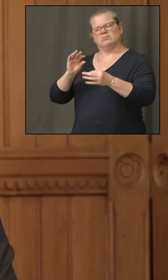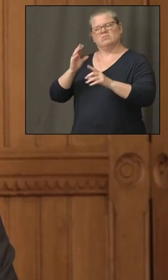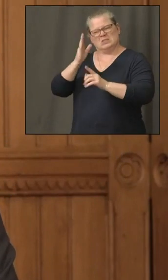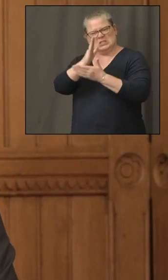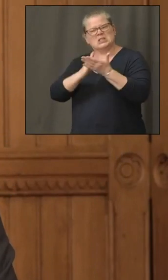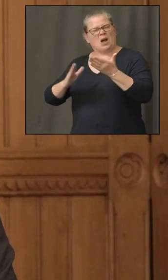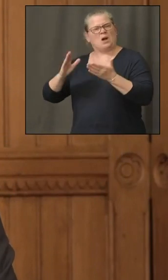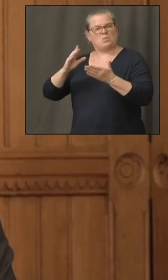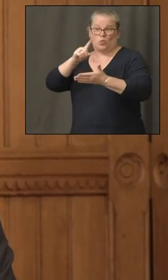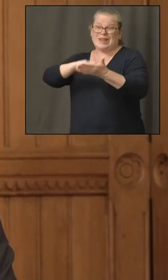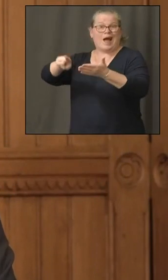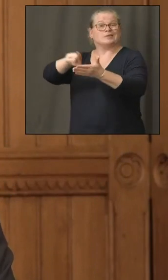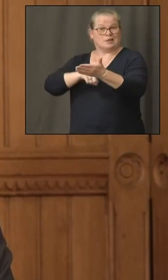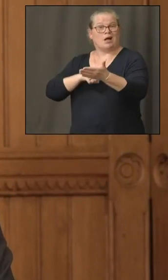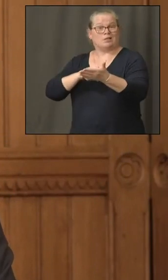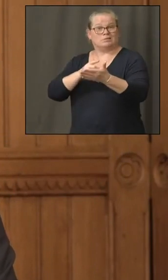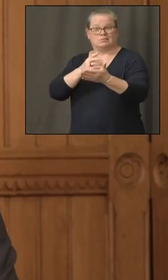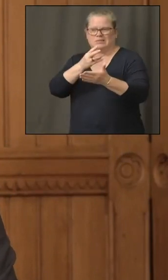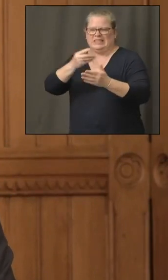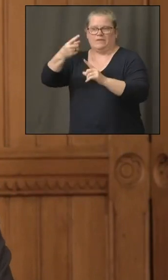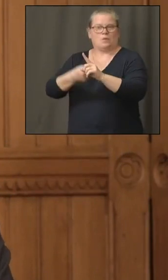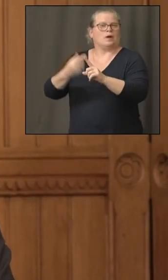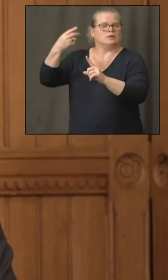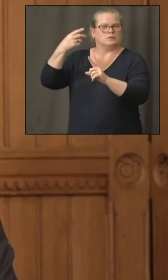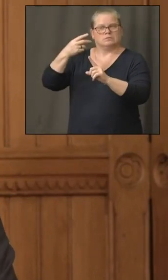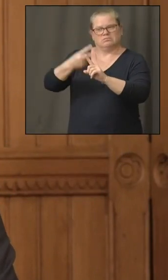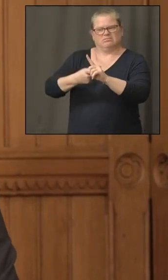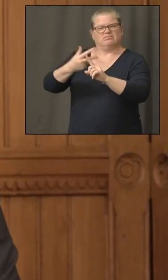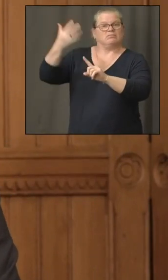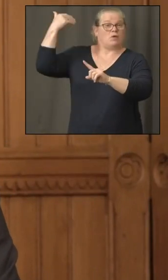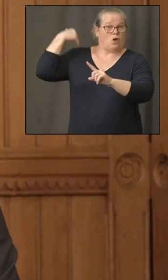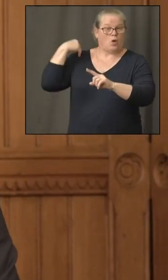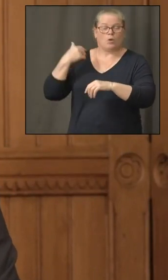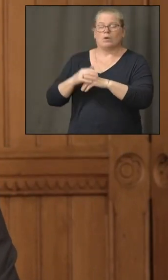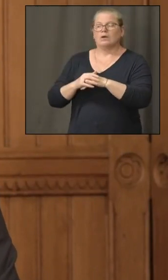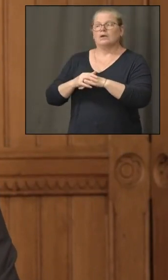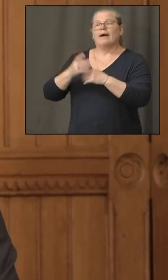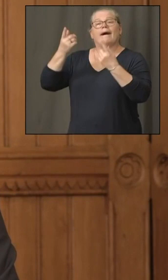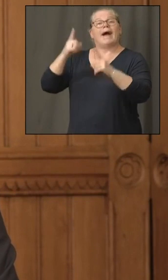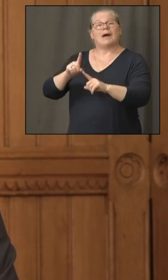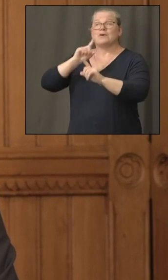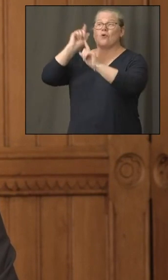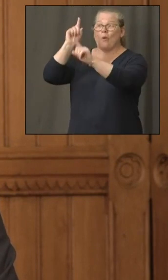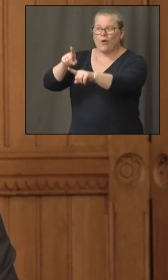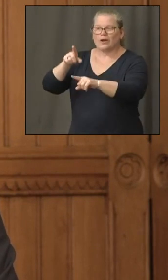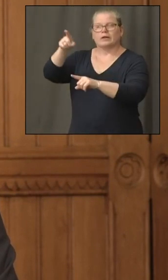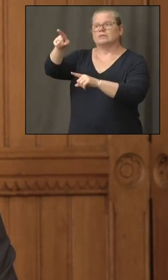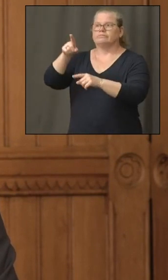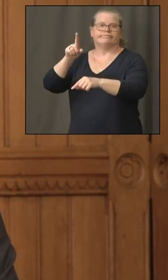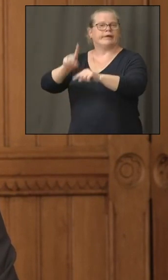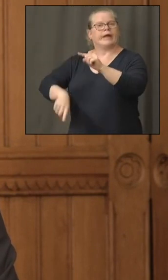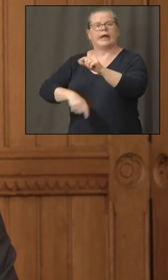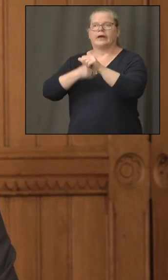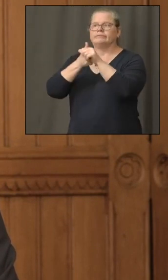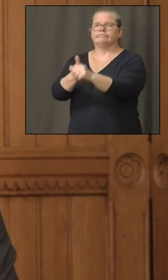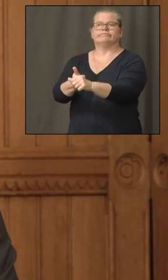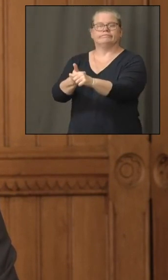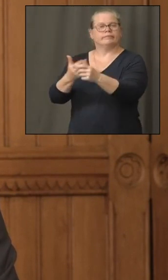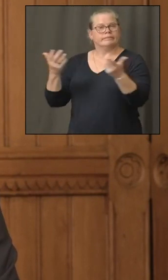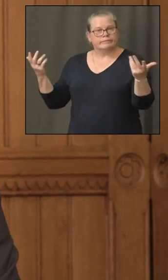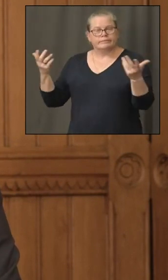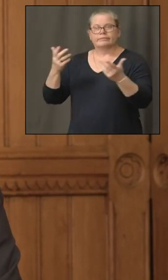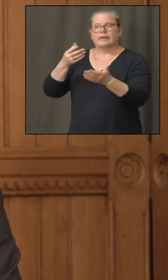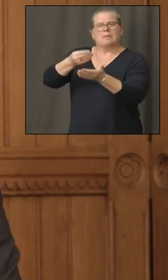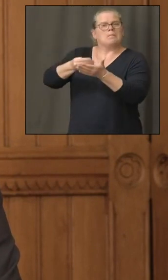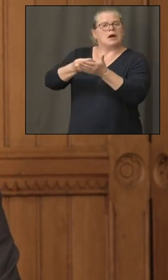we've been talking to were not going to be able to fulfill their orders. We didn't lose any funds. We weren't victims of fraud as many other states